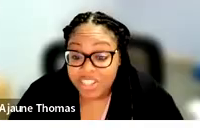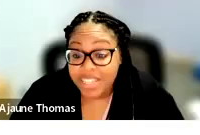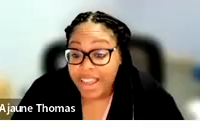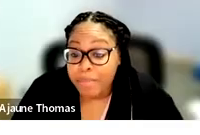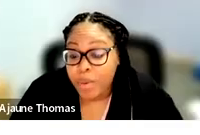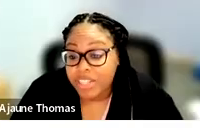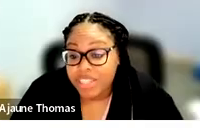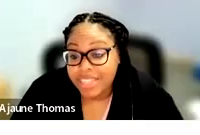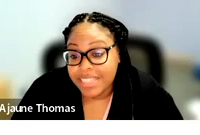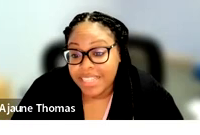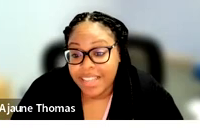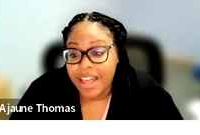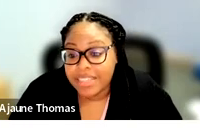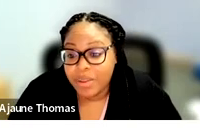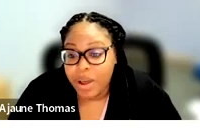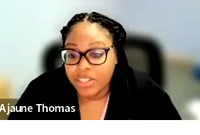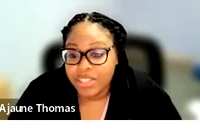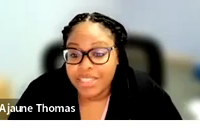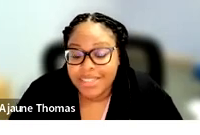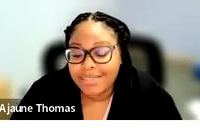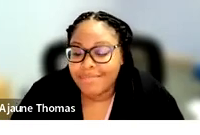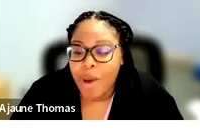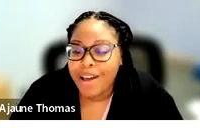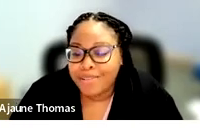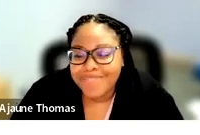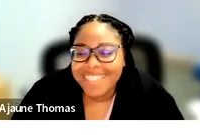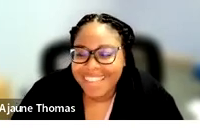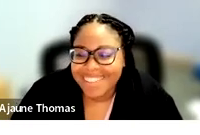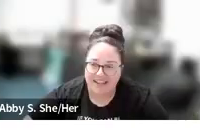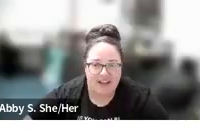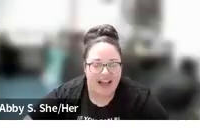And TJ said Apple Watch is less than the Galaxy Watches. Wow.